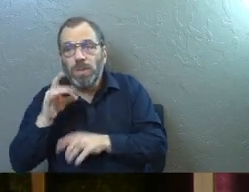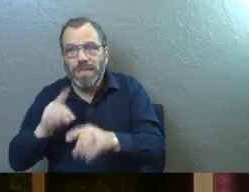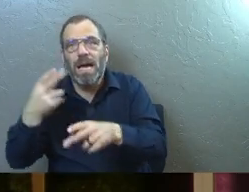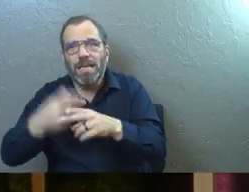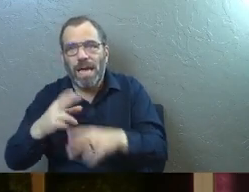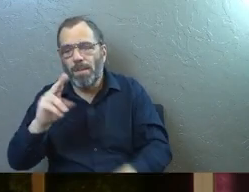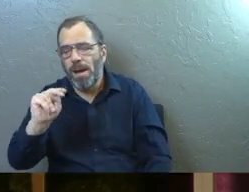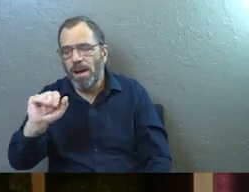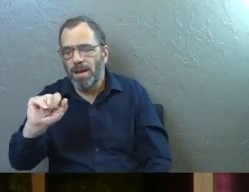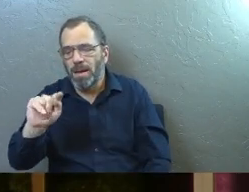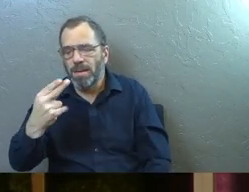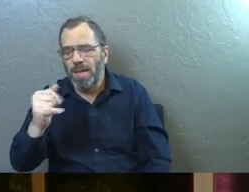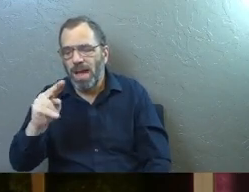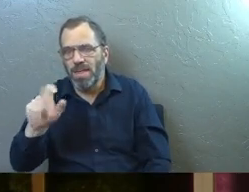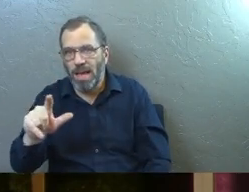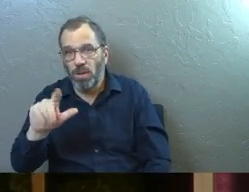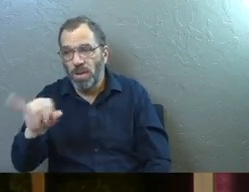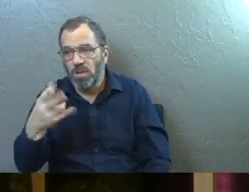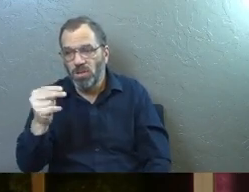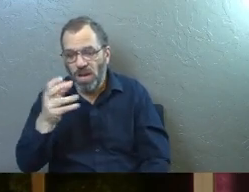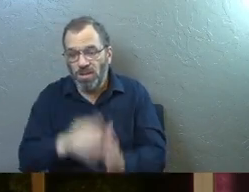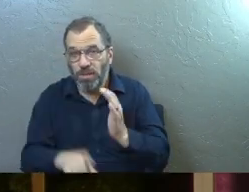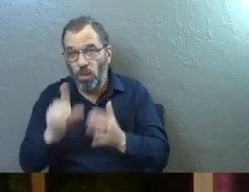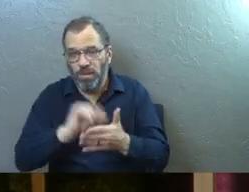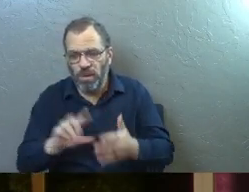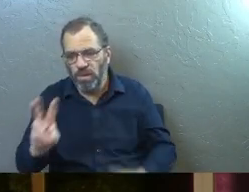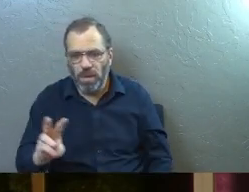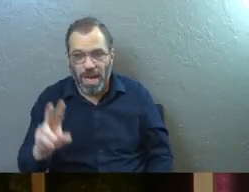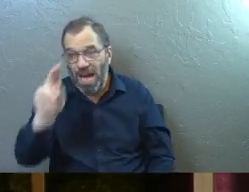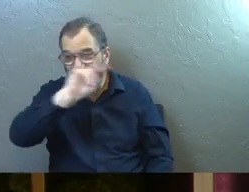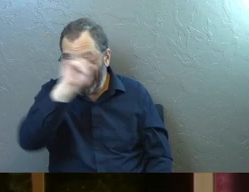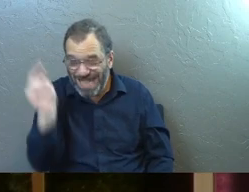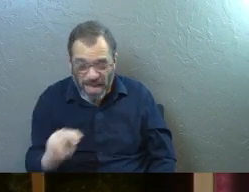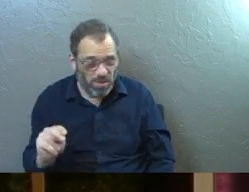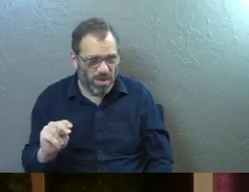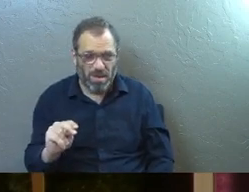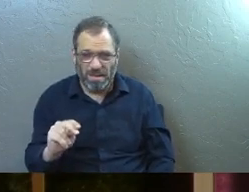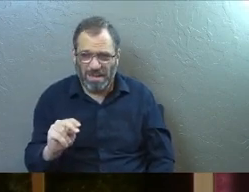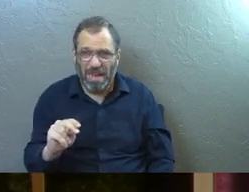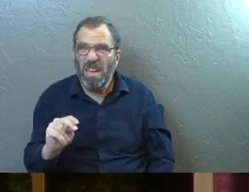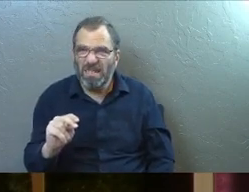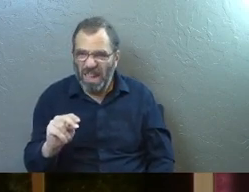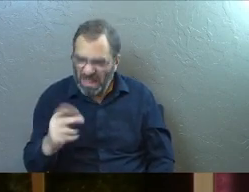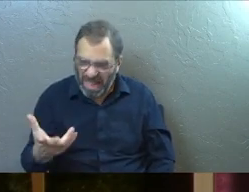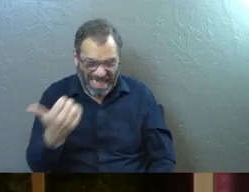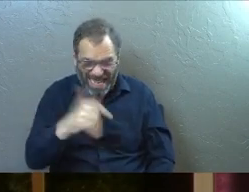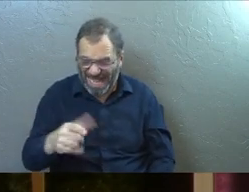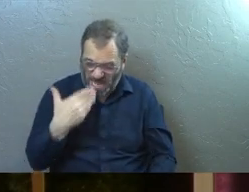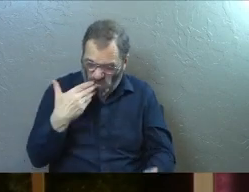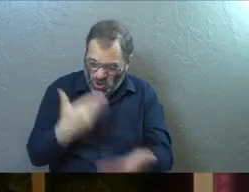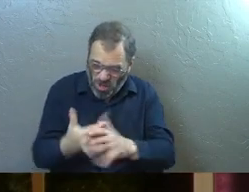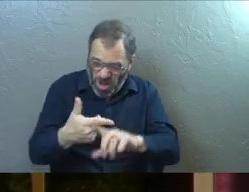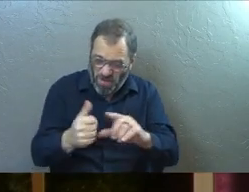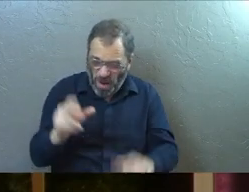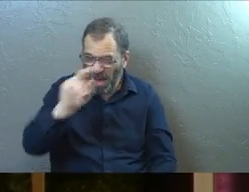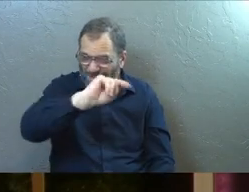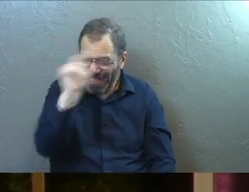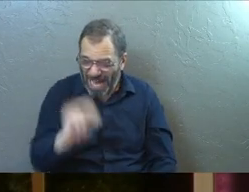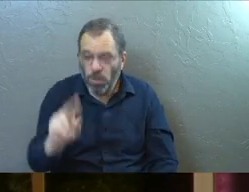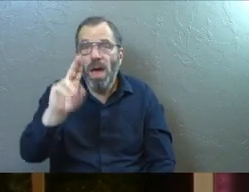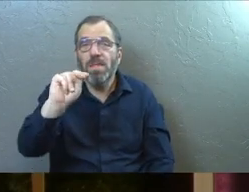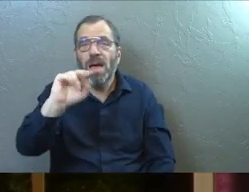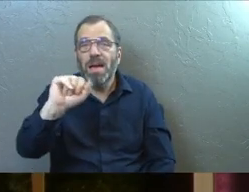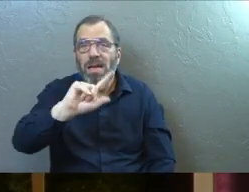disciple named Nathanael, and this is what he says in John 1:46. He goes, "Nazareth," exclaimed Nathanael, "can anything good come from